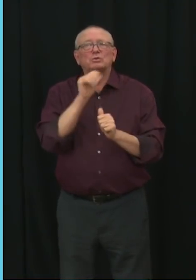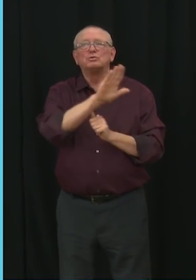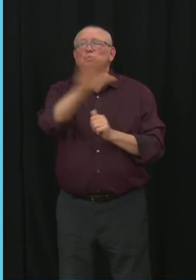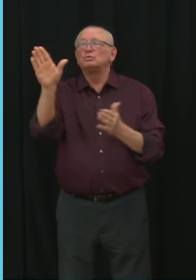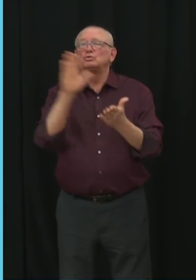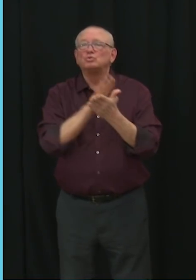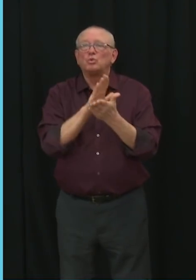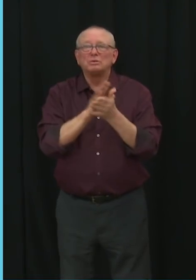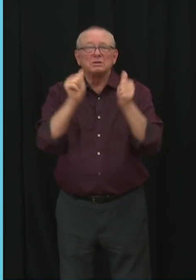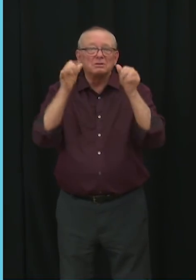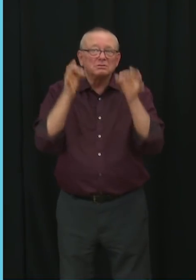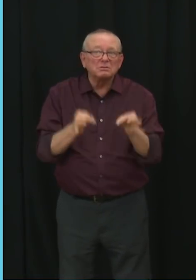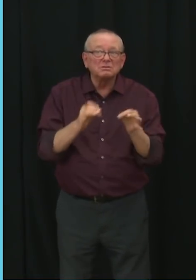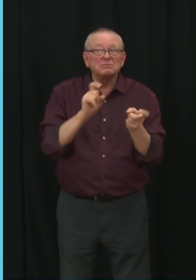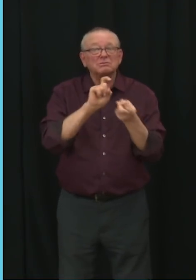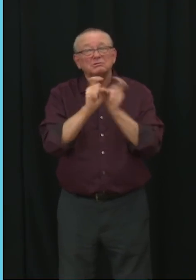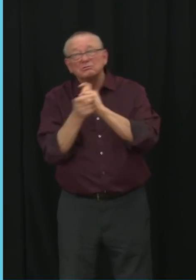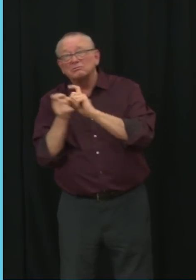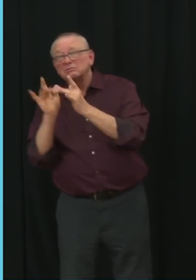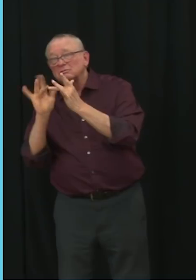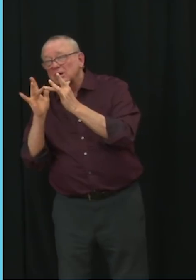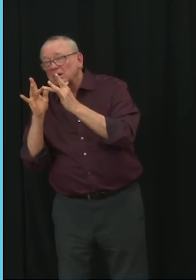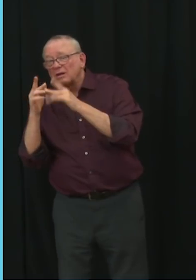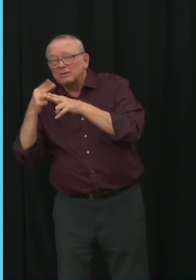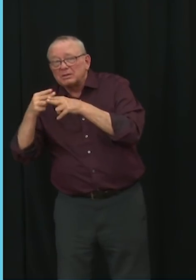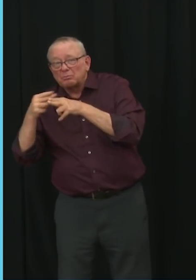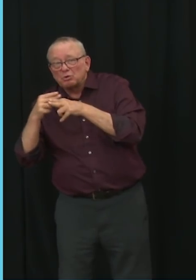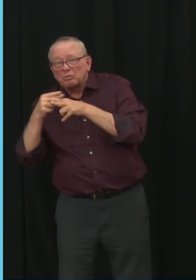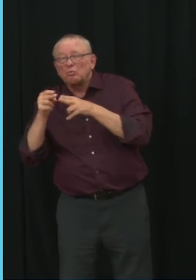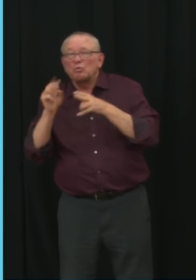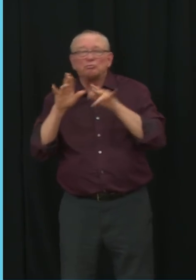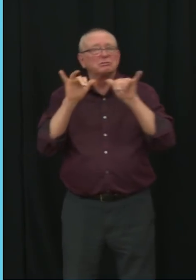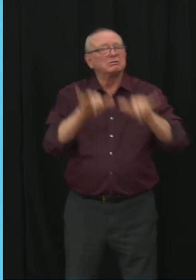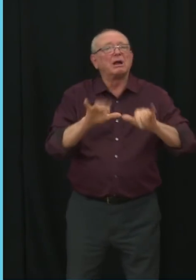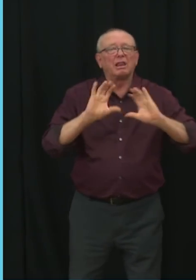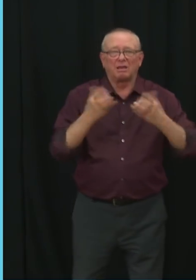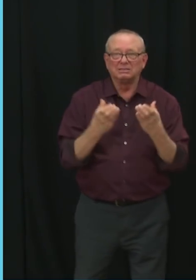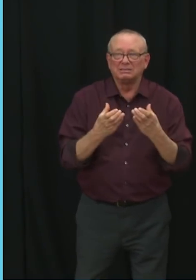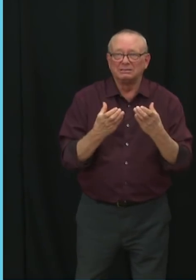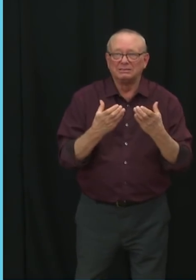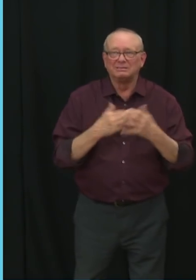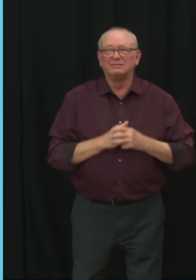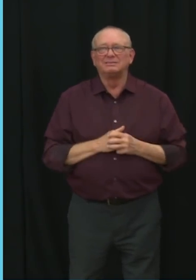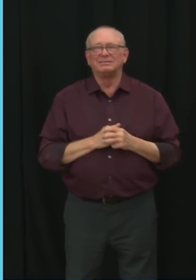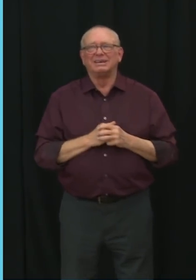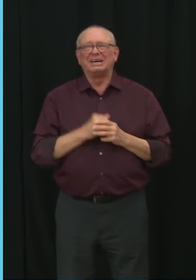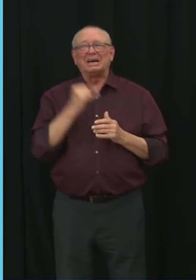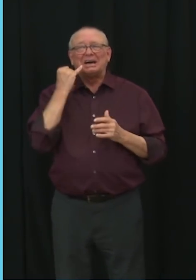to short-term at-home learning to address operational challenges at schools if needed.